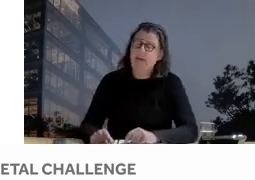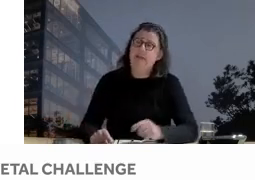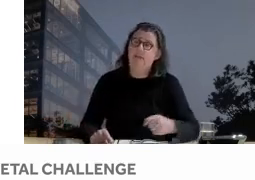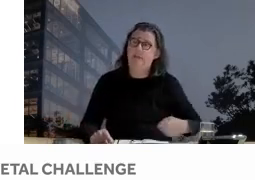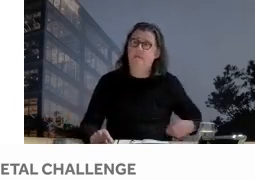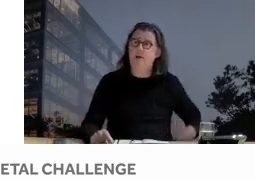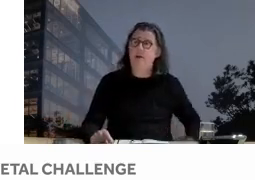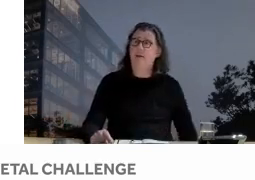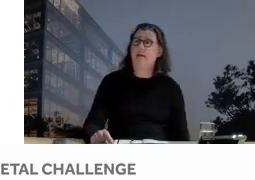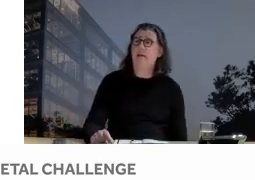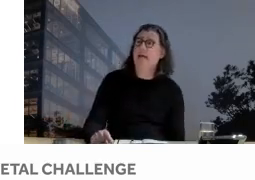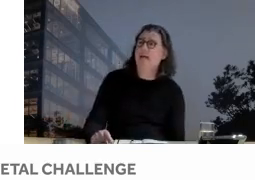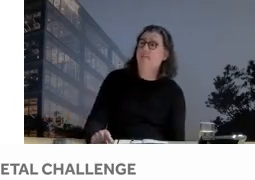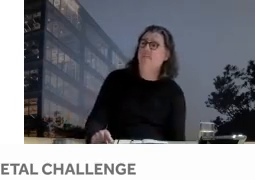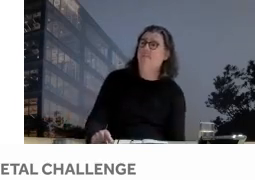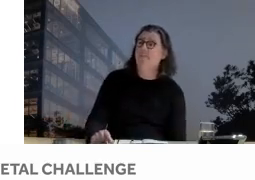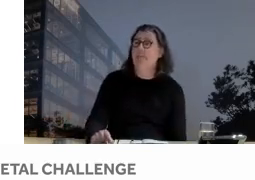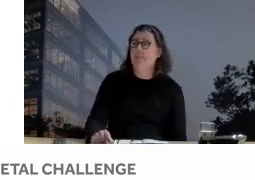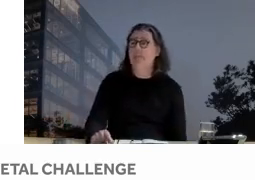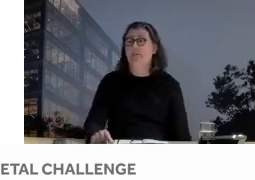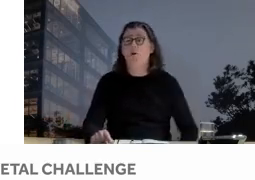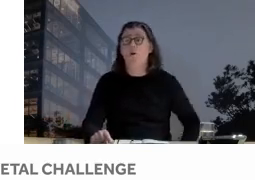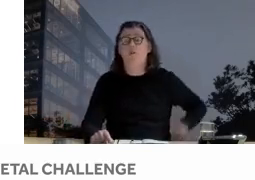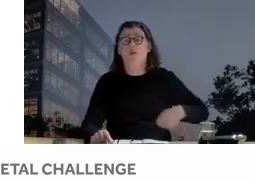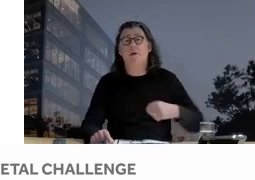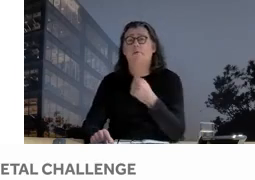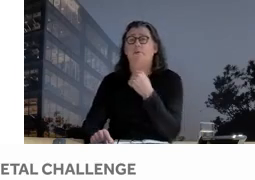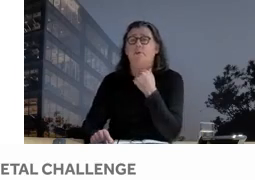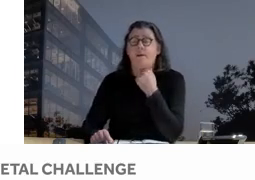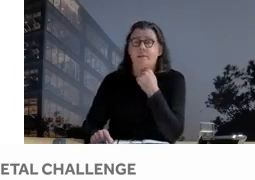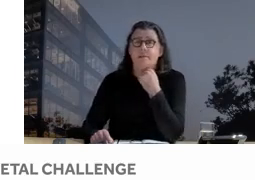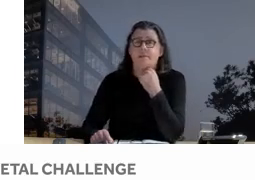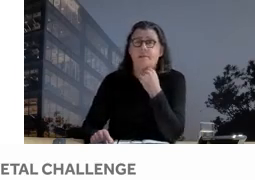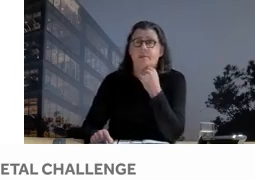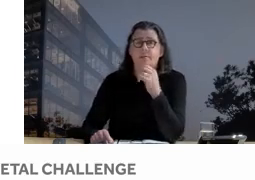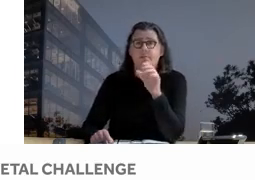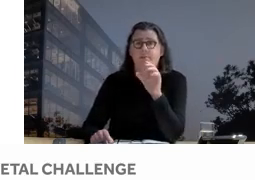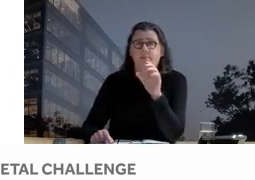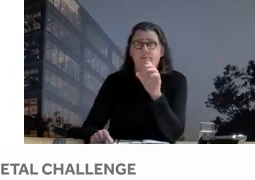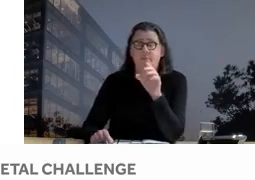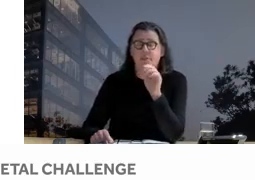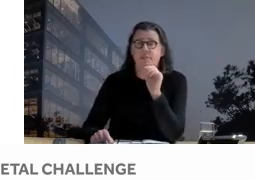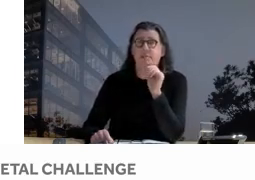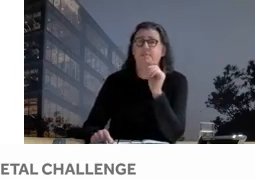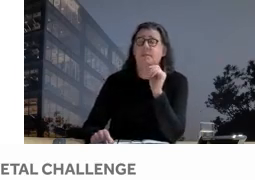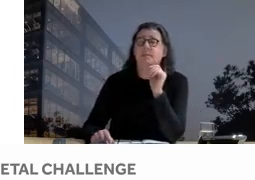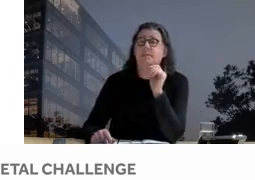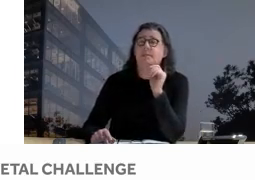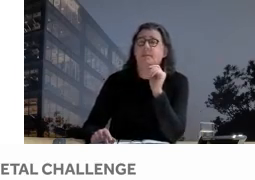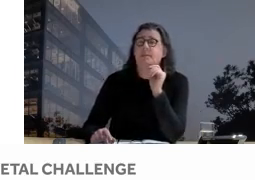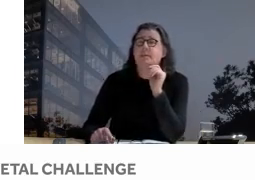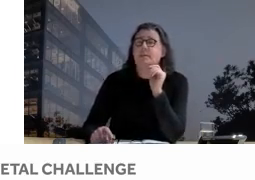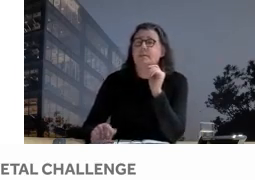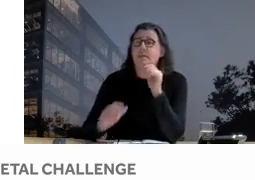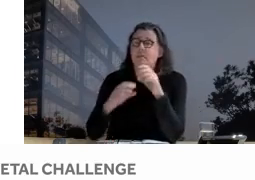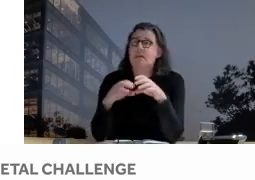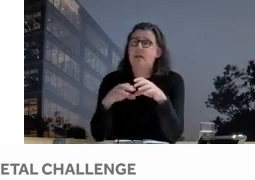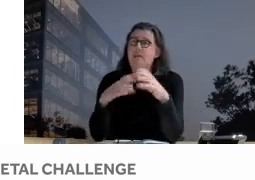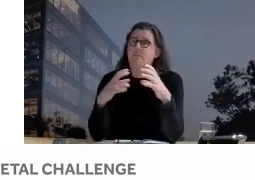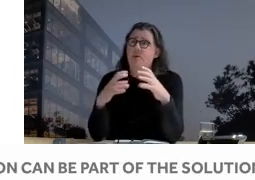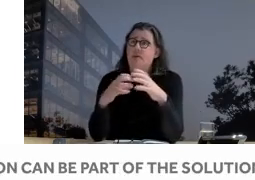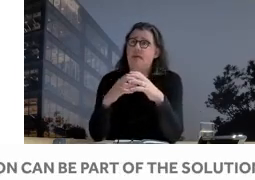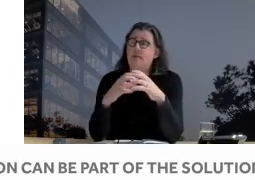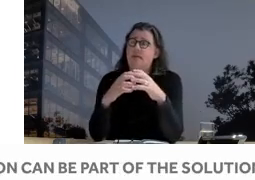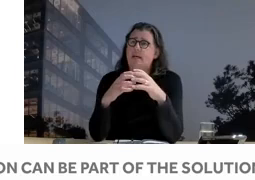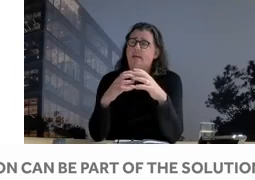yet to define the cost of various different decisions. Sitting within